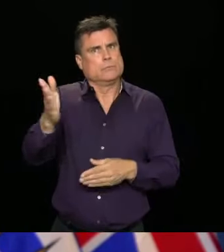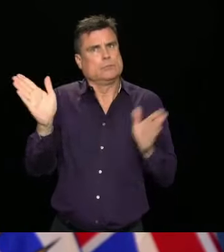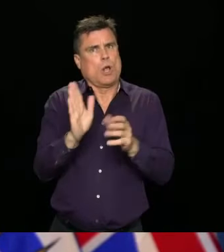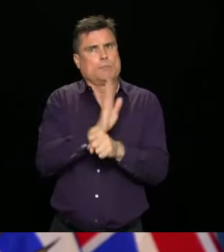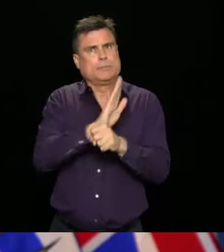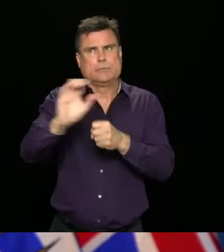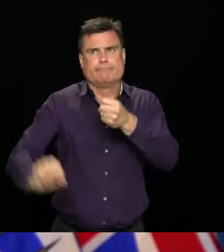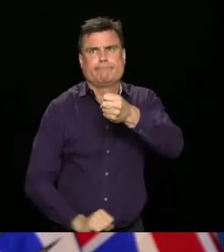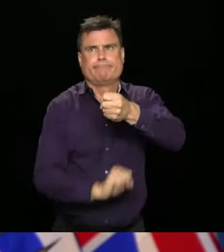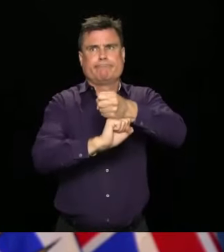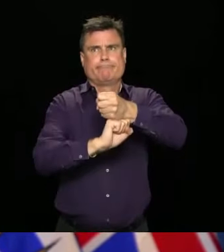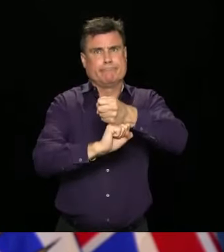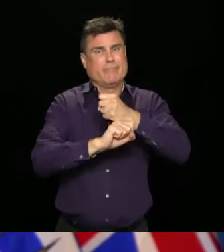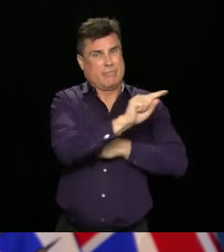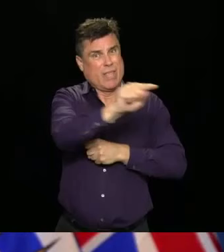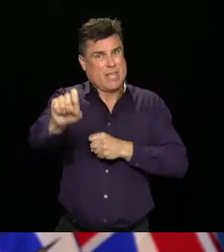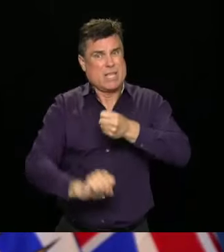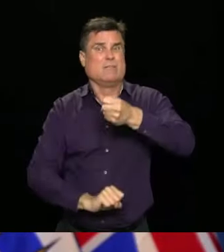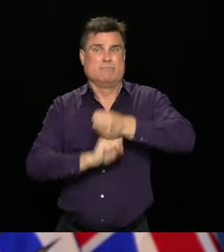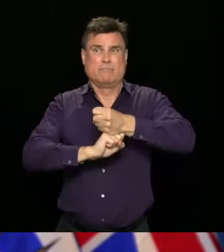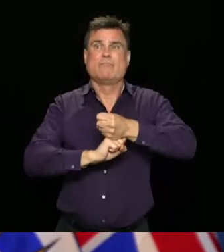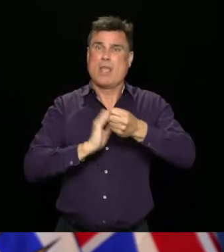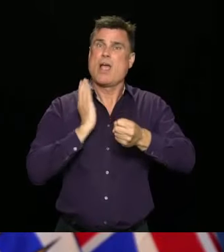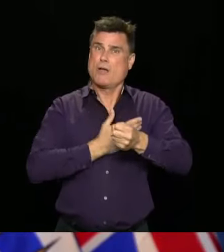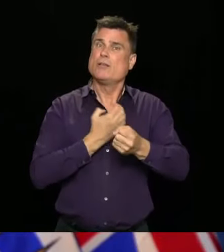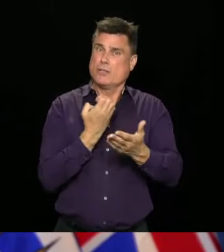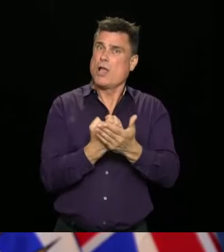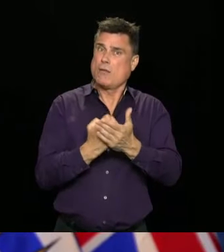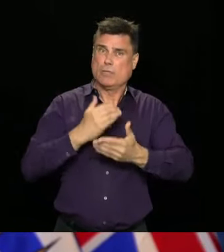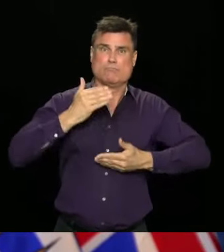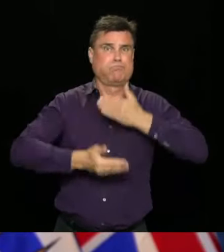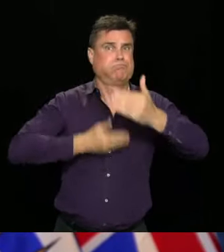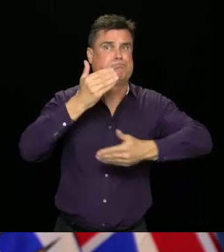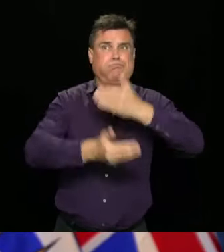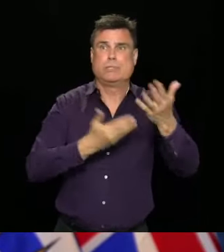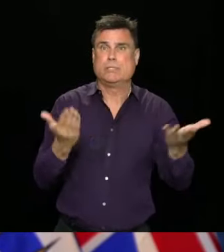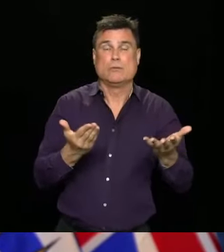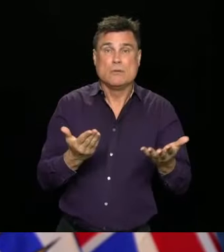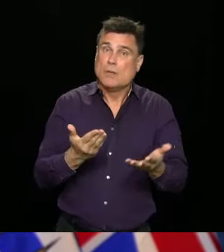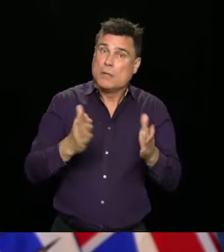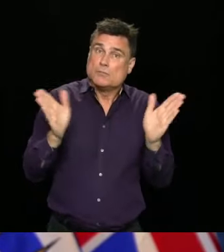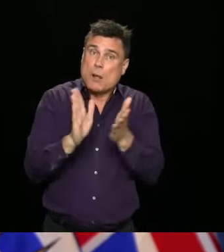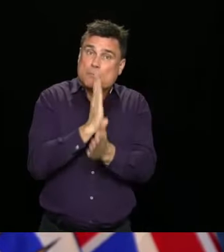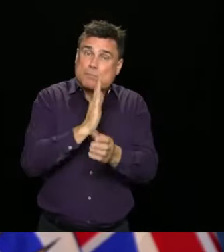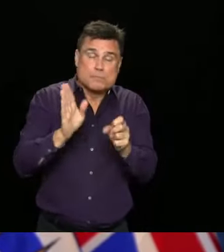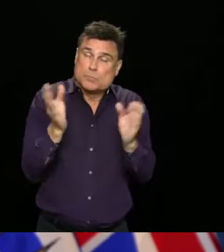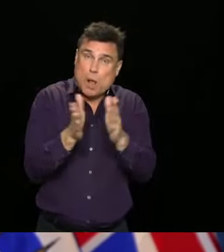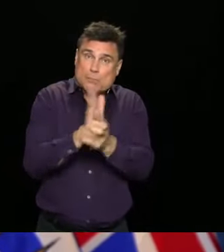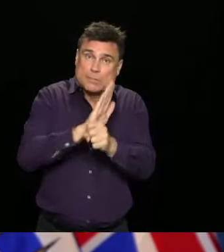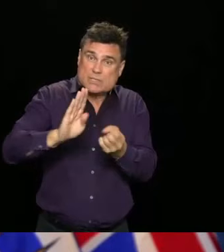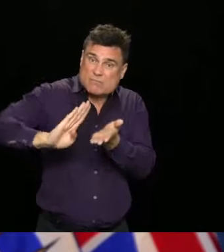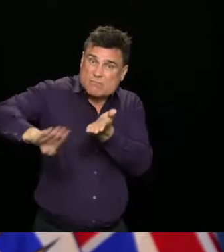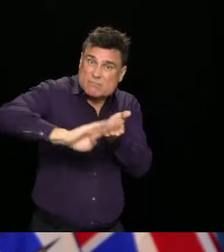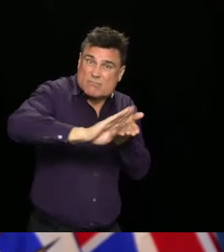us recover the economy in British Columbia. It won't happen without small businesses. And so to make this move, which will